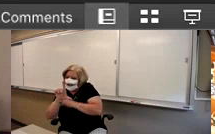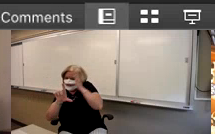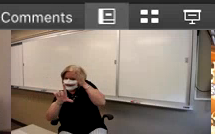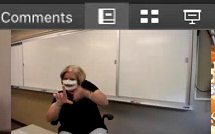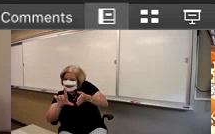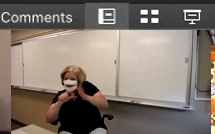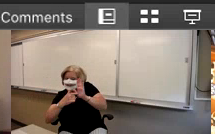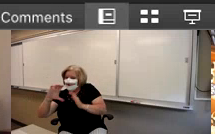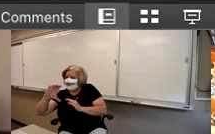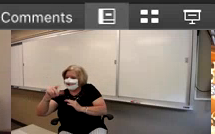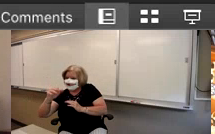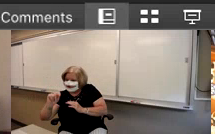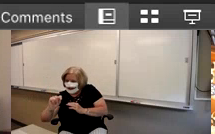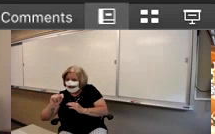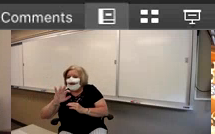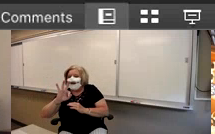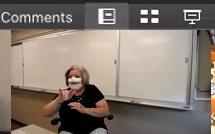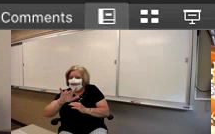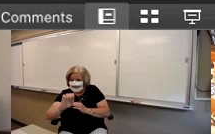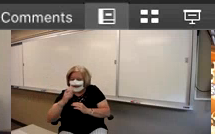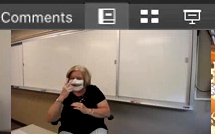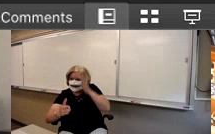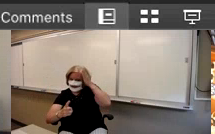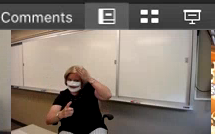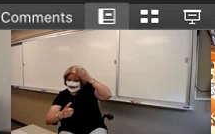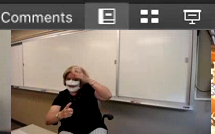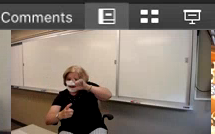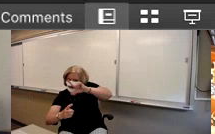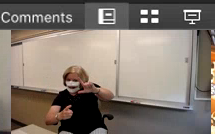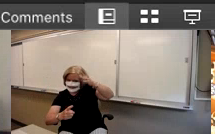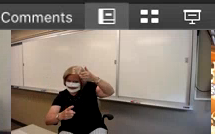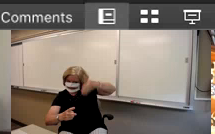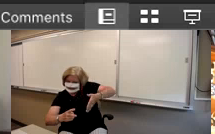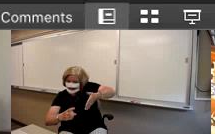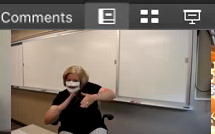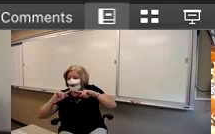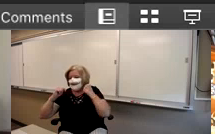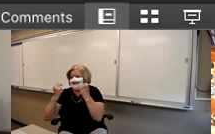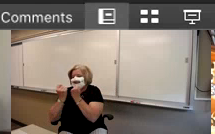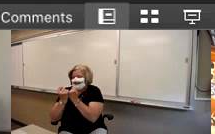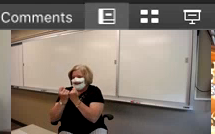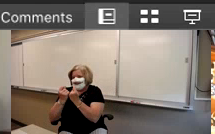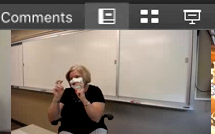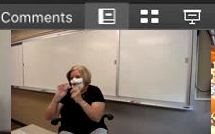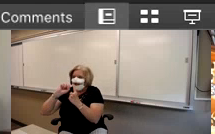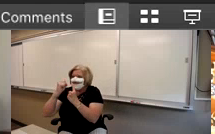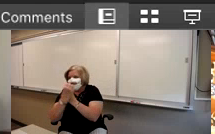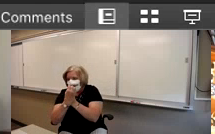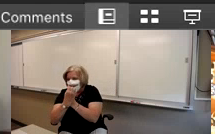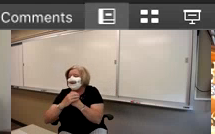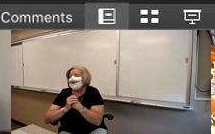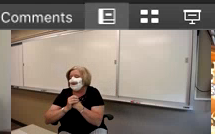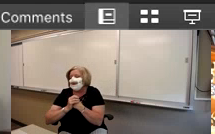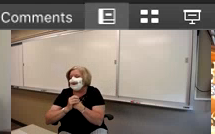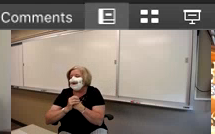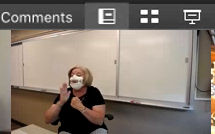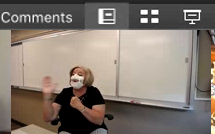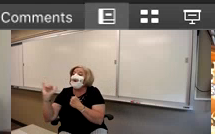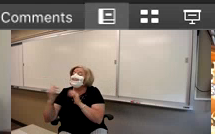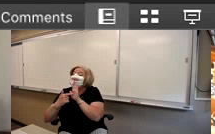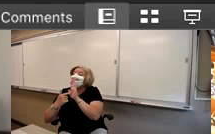files, so all those different options that you see on the left side of your team environment. Then I'm also going to show, we're